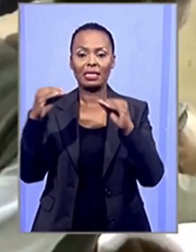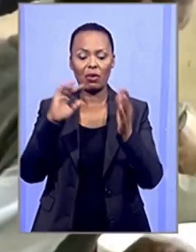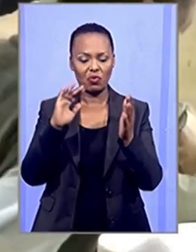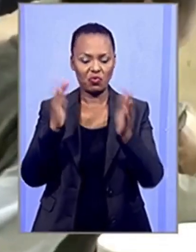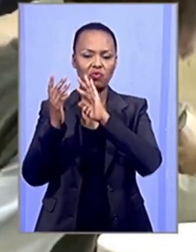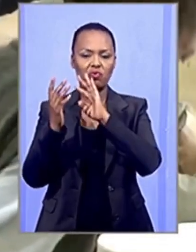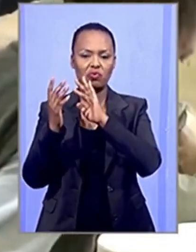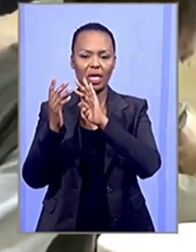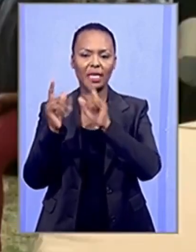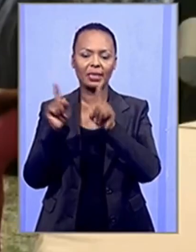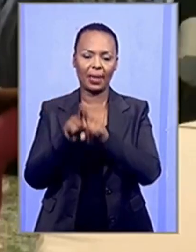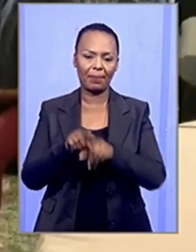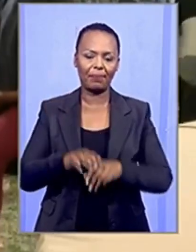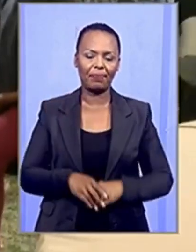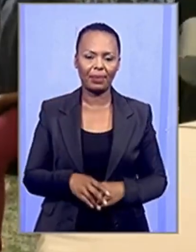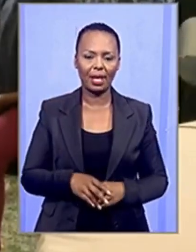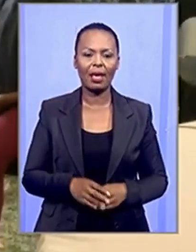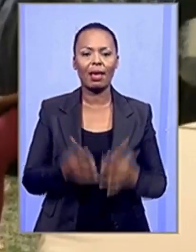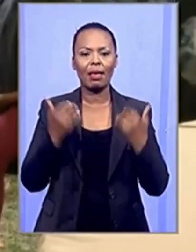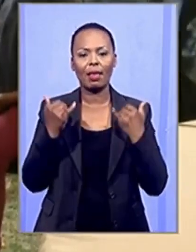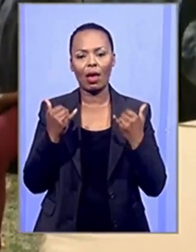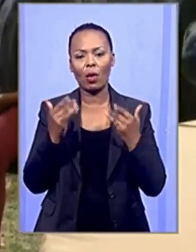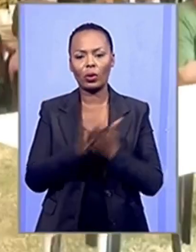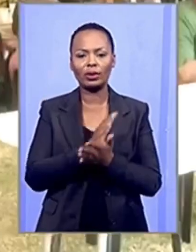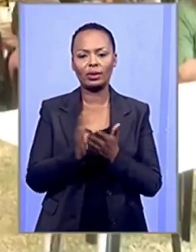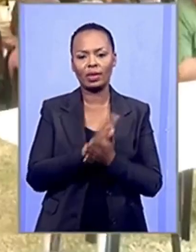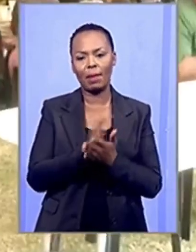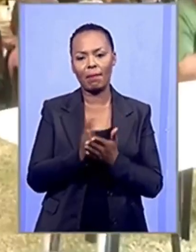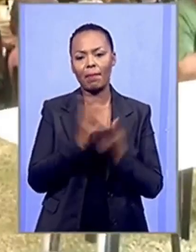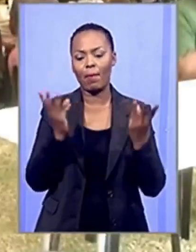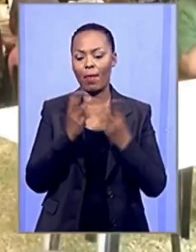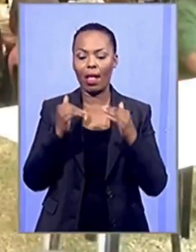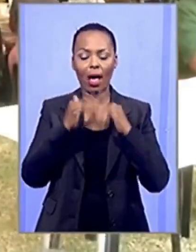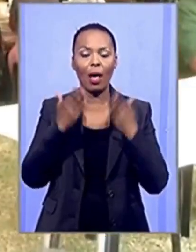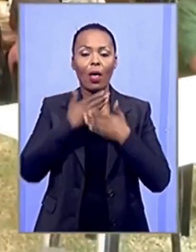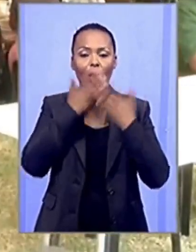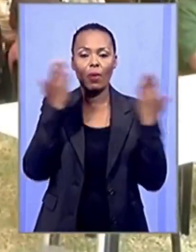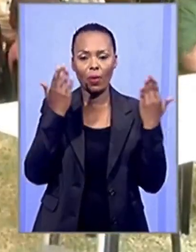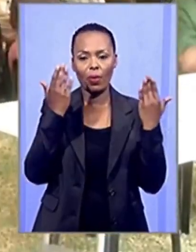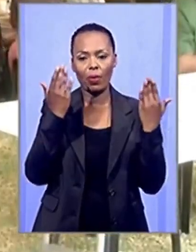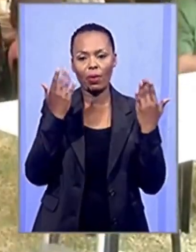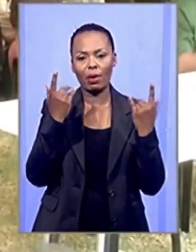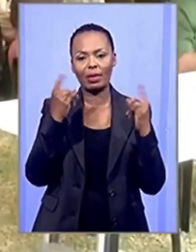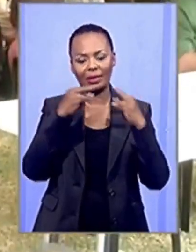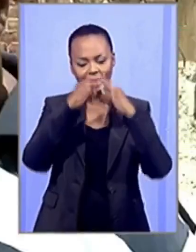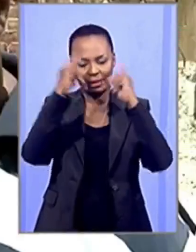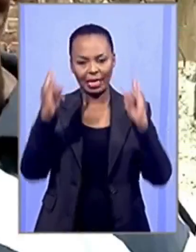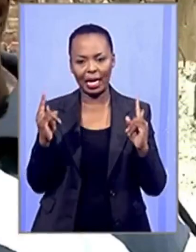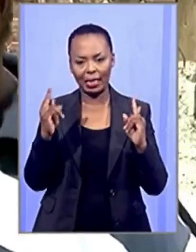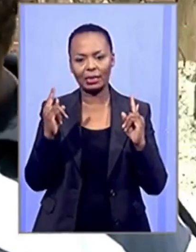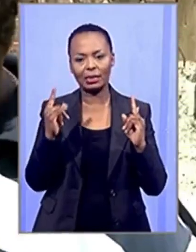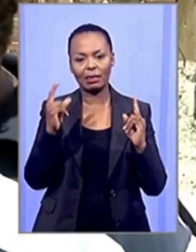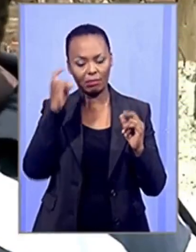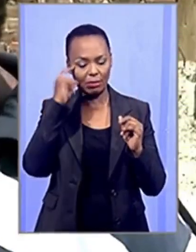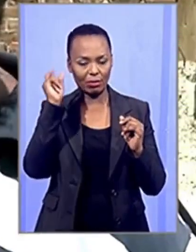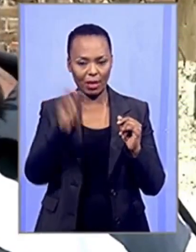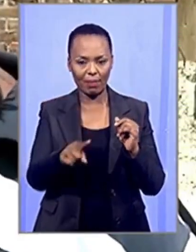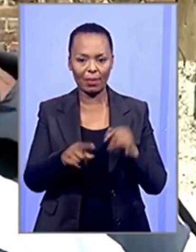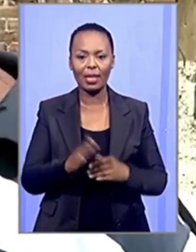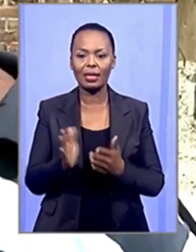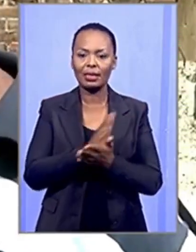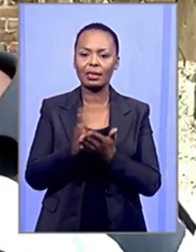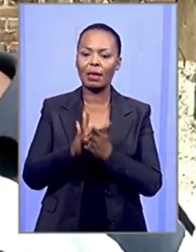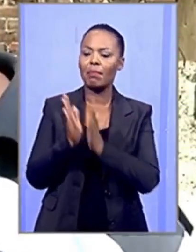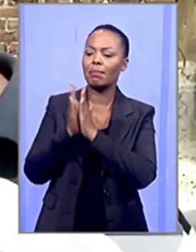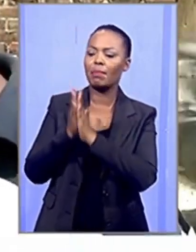amegile. Gabjale badudi ba kgoleditšwe madulo a nakwana, mola ba bangwe ba dula le maloko a bona. Ha hona mo re ileng ra